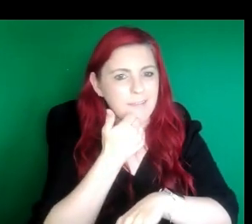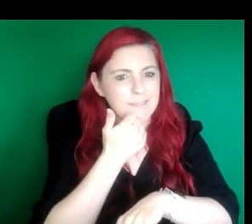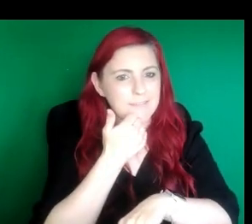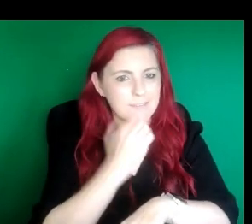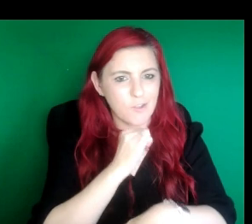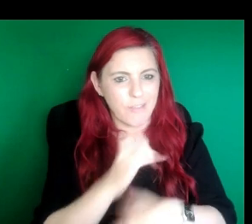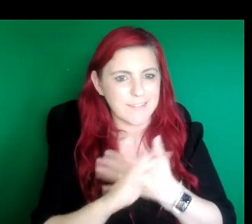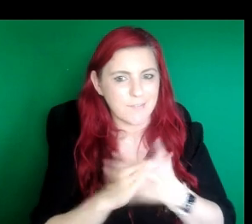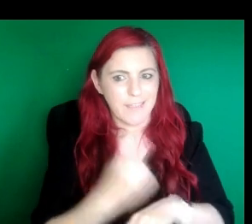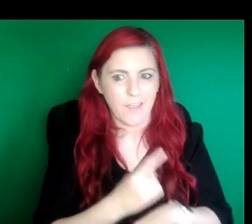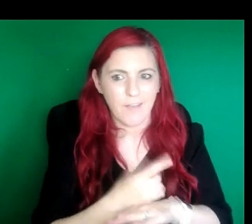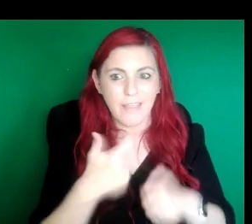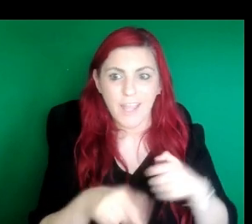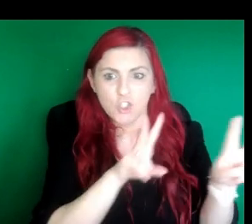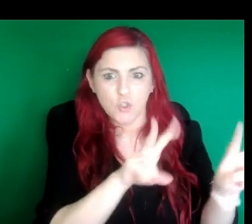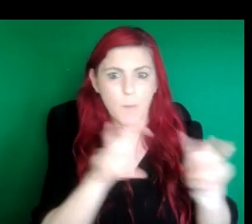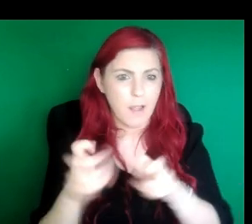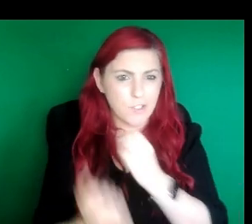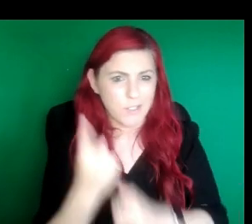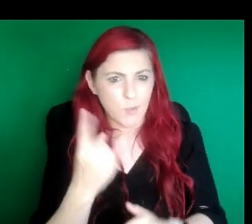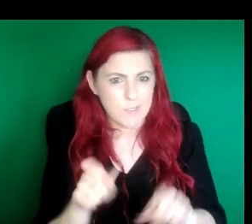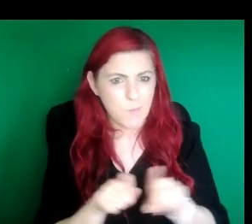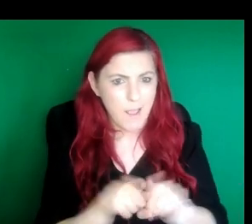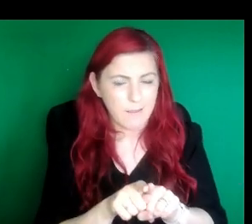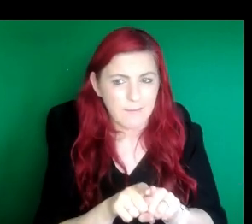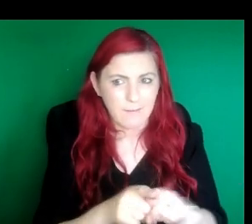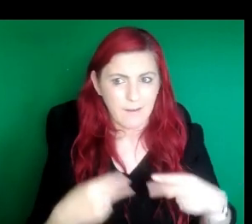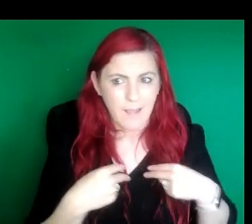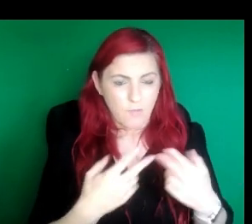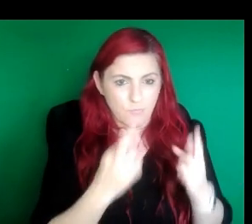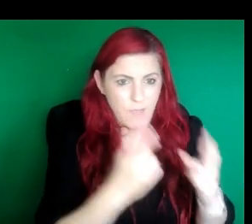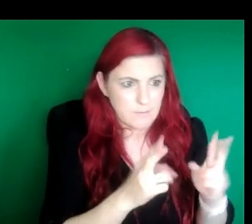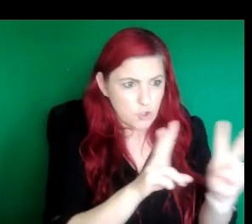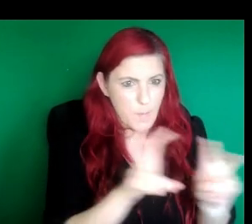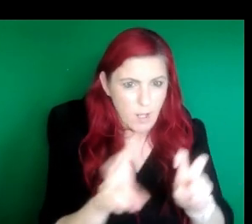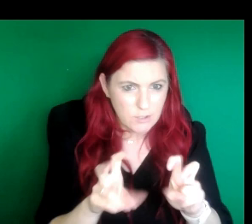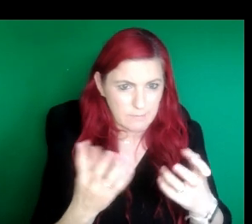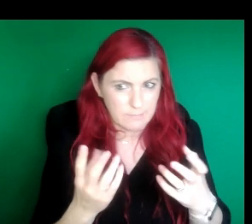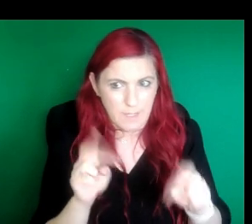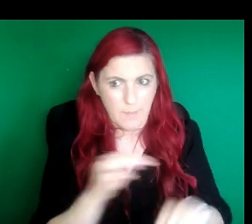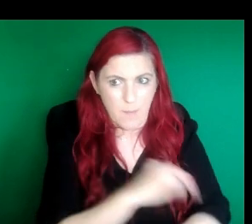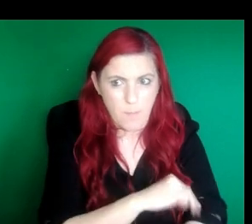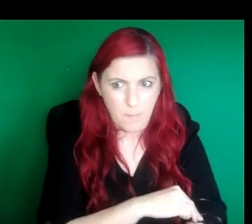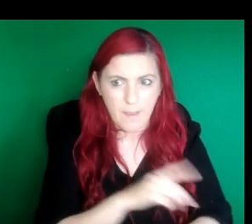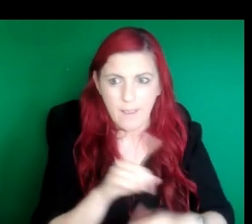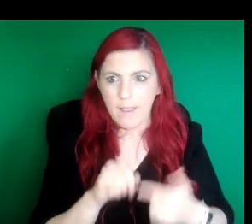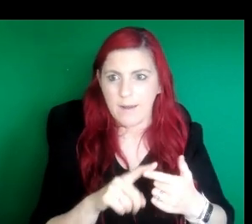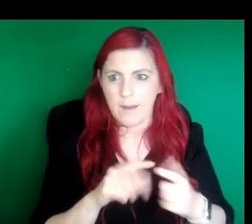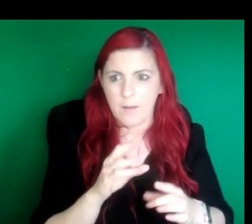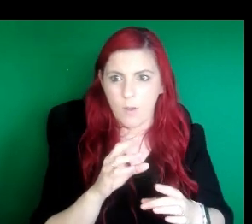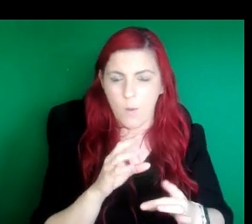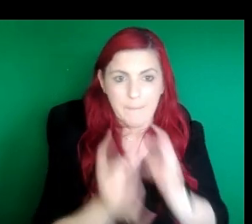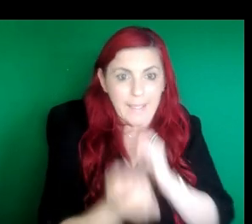then terminology problems, just in terms of like specialized work, and there not being appropriate terminology, and sort of having to